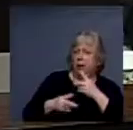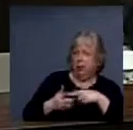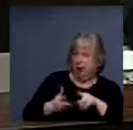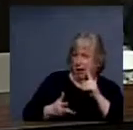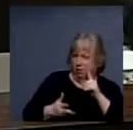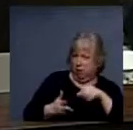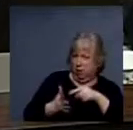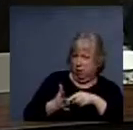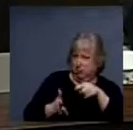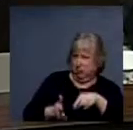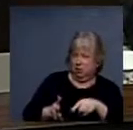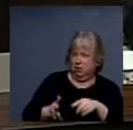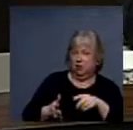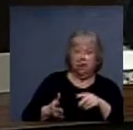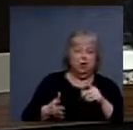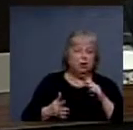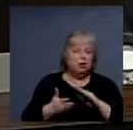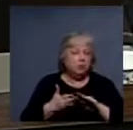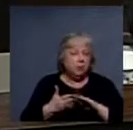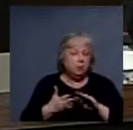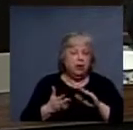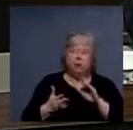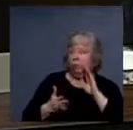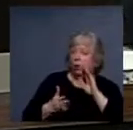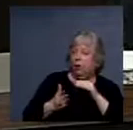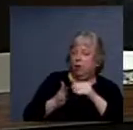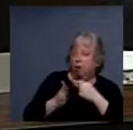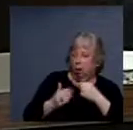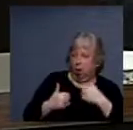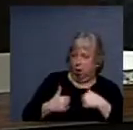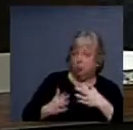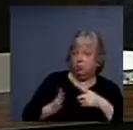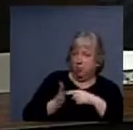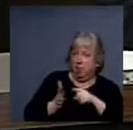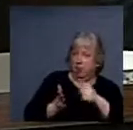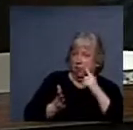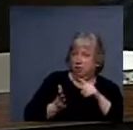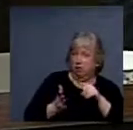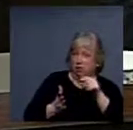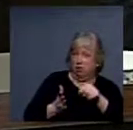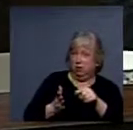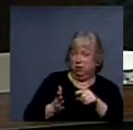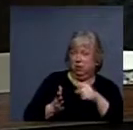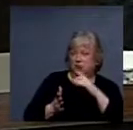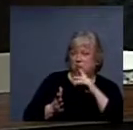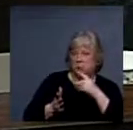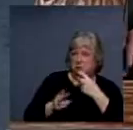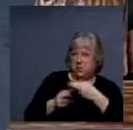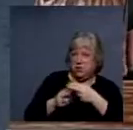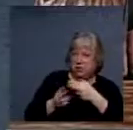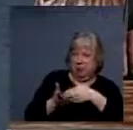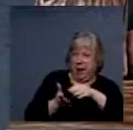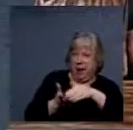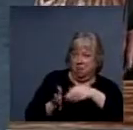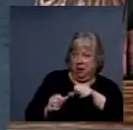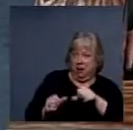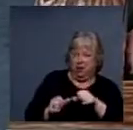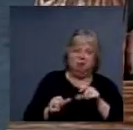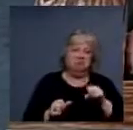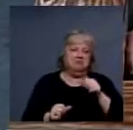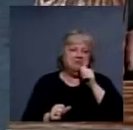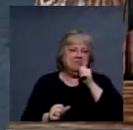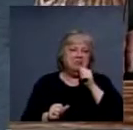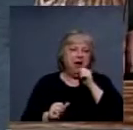this? Pardon? Will the owner be taking care of the cost? You mentioned about paved areas. Right, this is a private development, so it'd